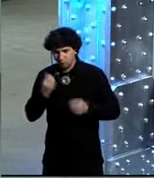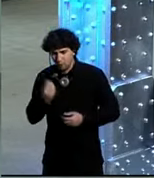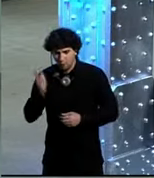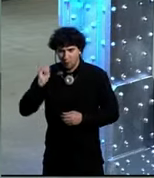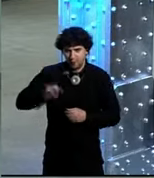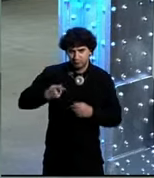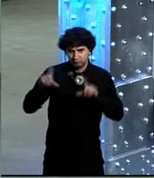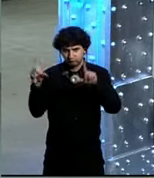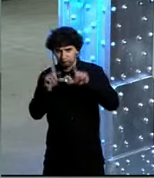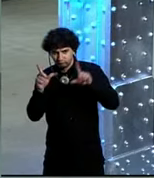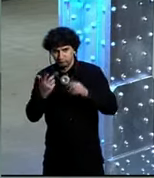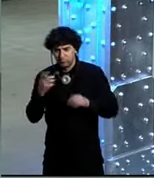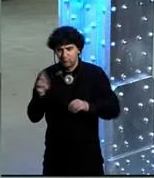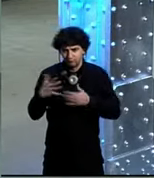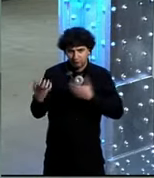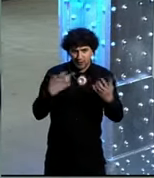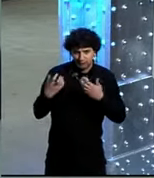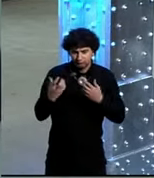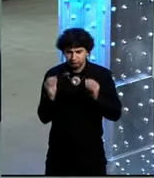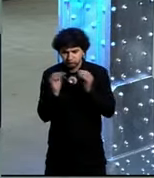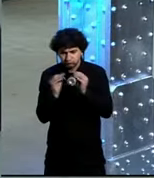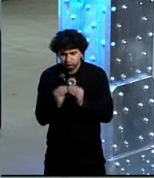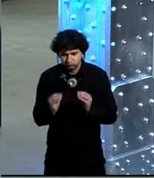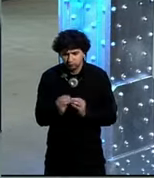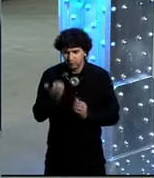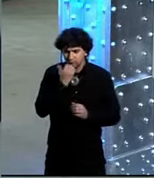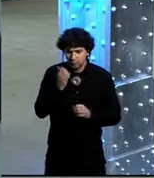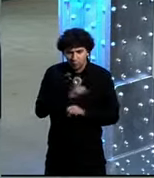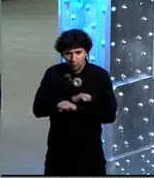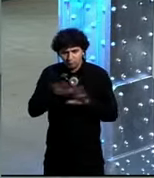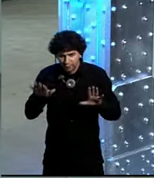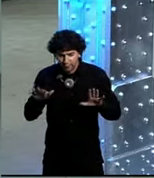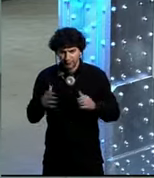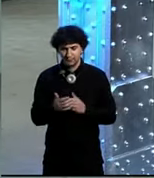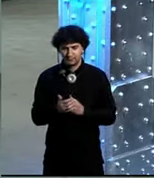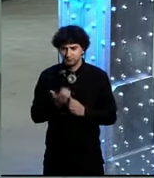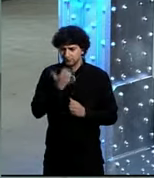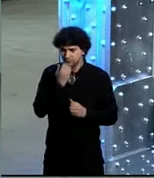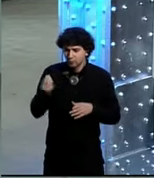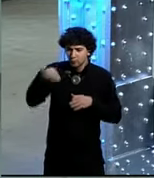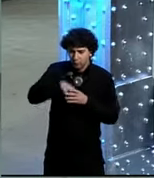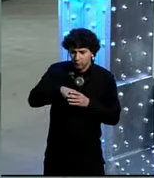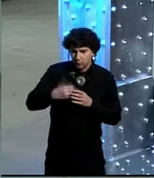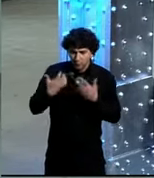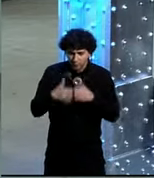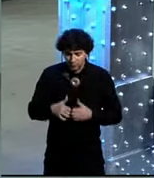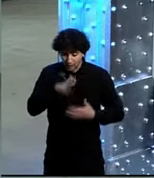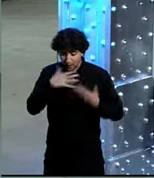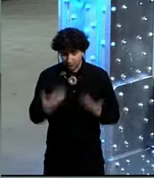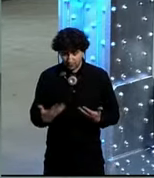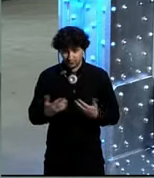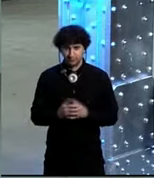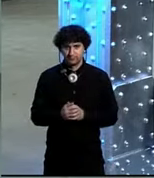the urgency and the fluidity then of today's short-form content producers online, which Maker Studios are doing fairly